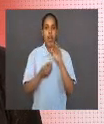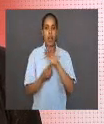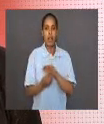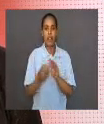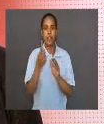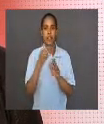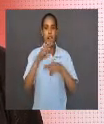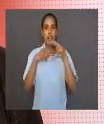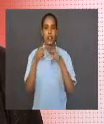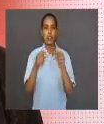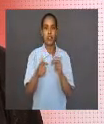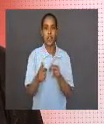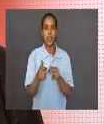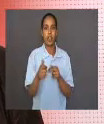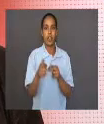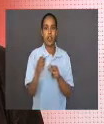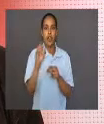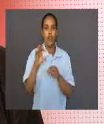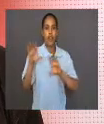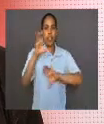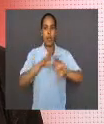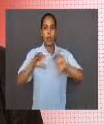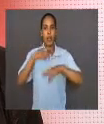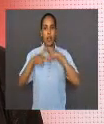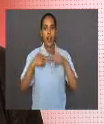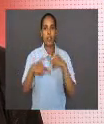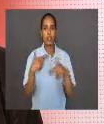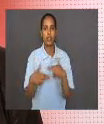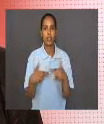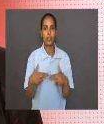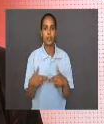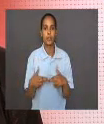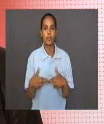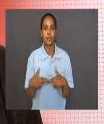the reaction rate of chemical reactions.